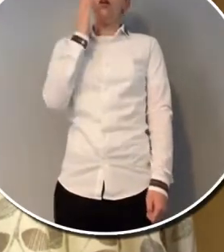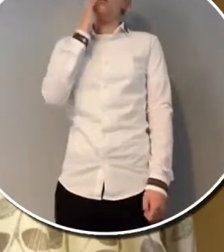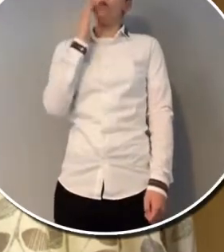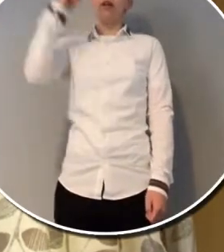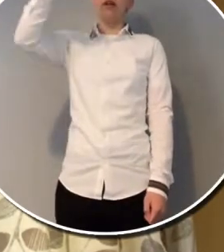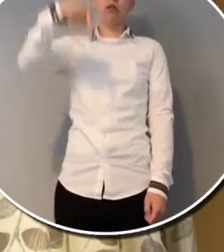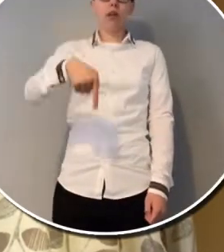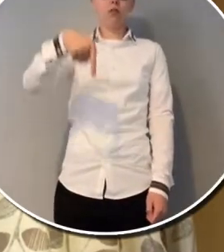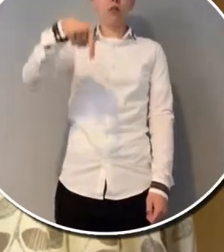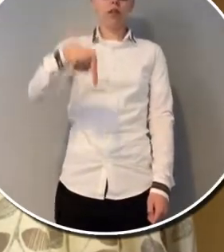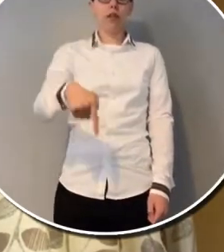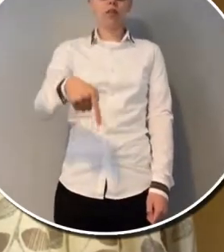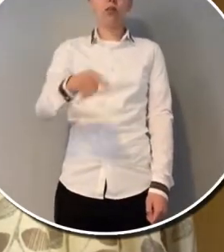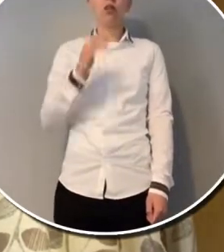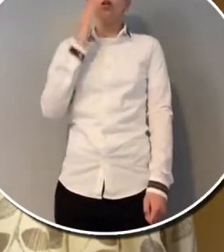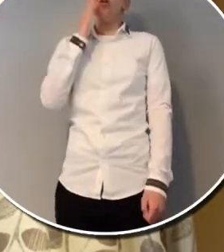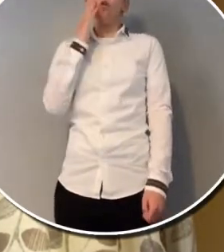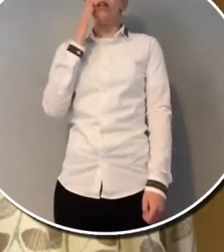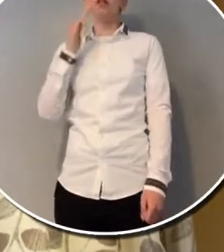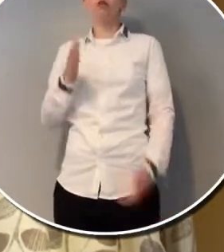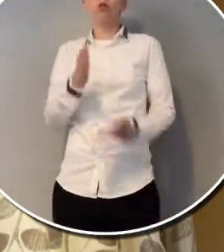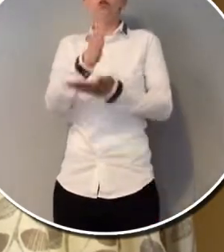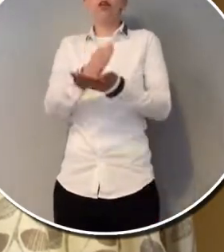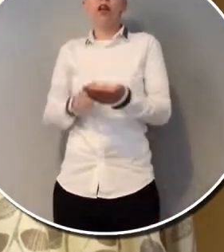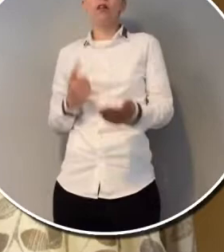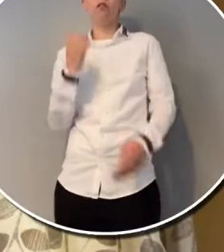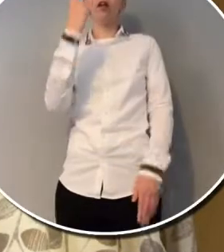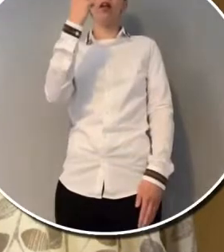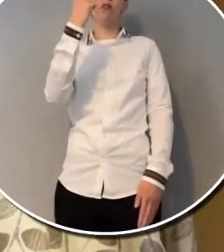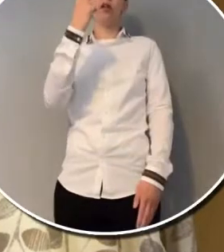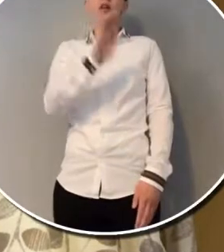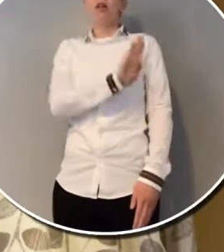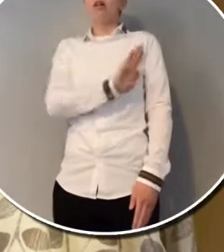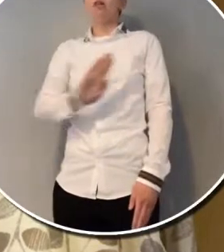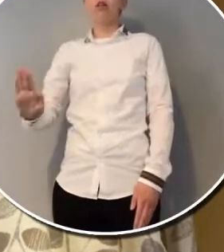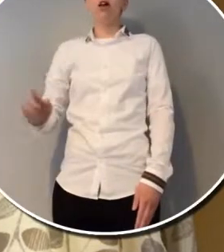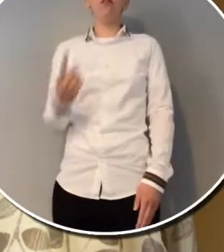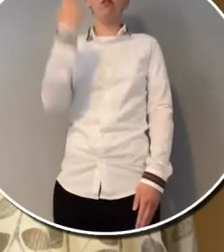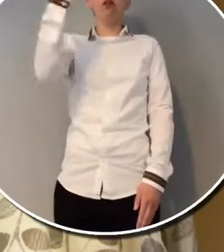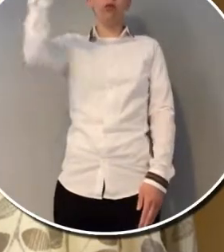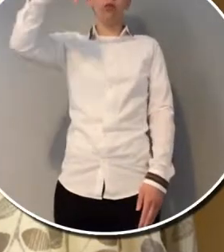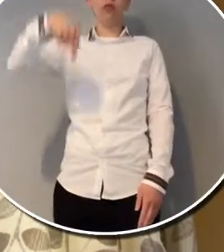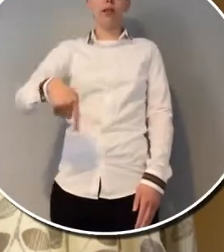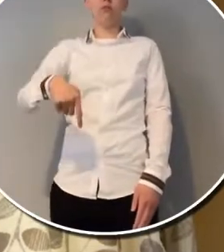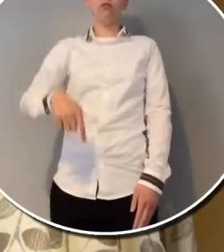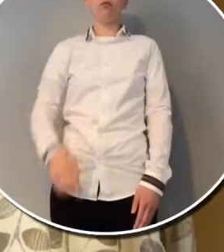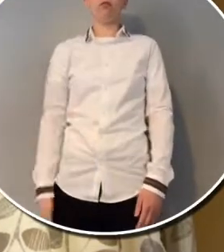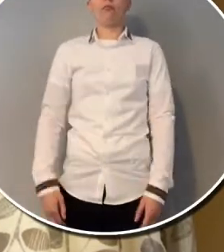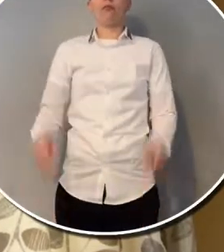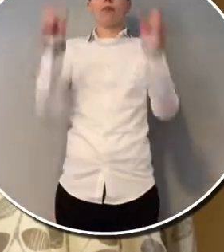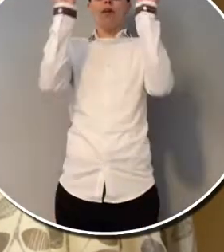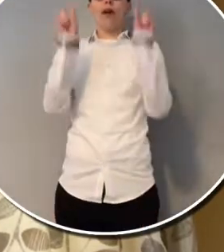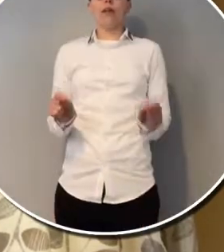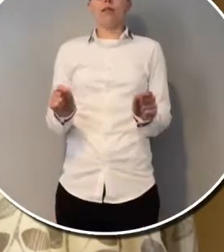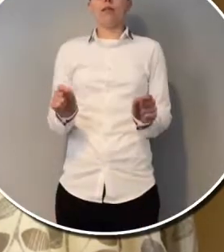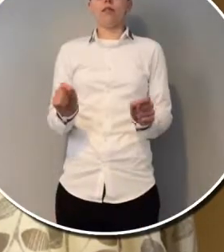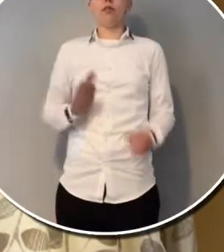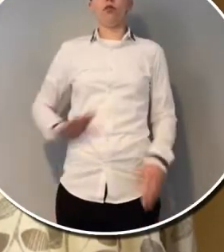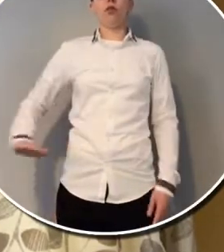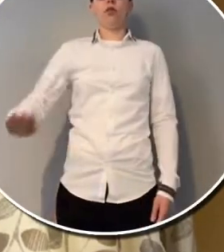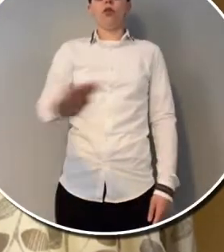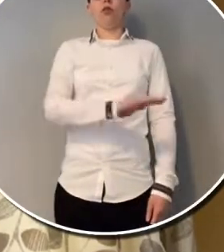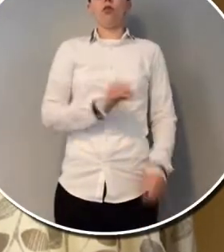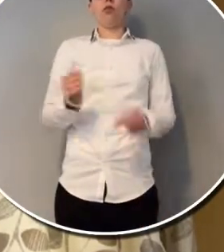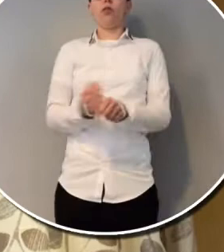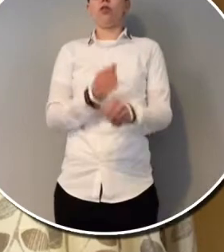nor down. Fantastic. Okay, shall we do? We're going to do a bit of a